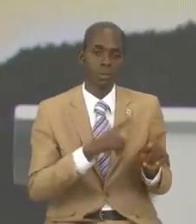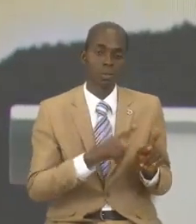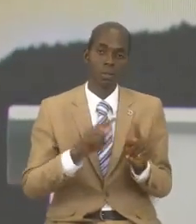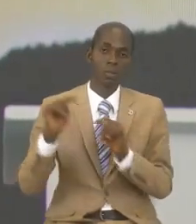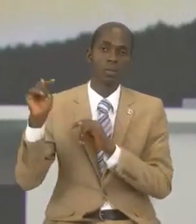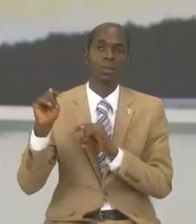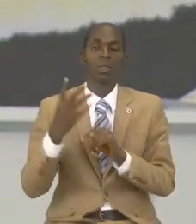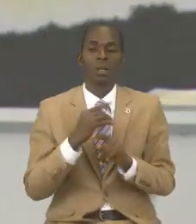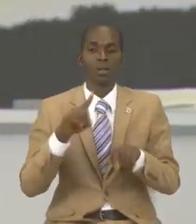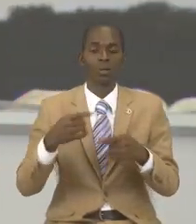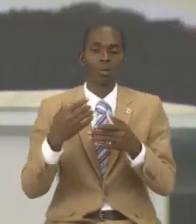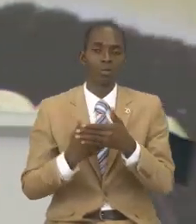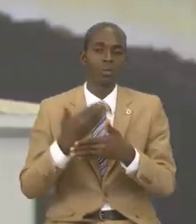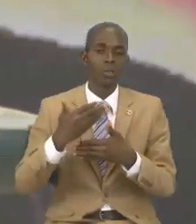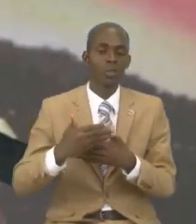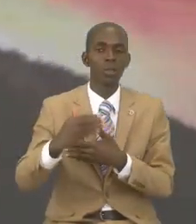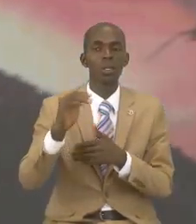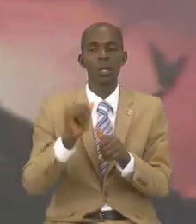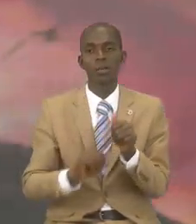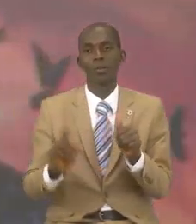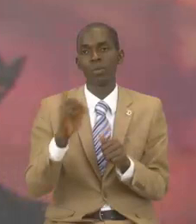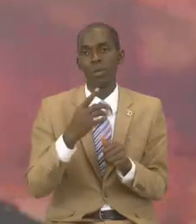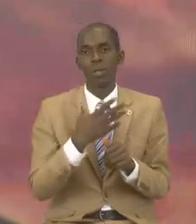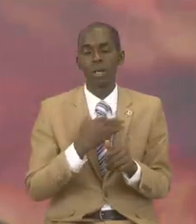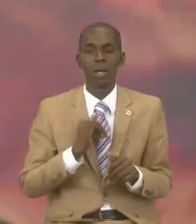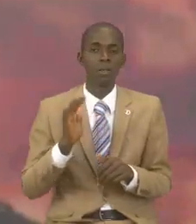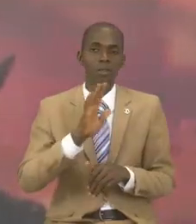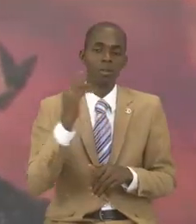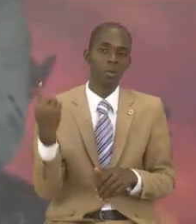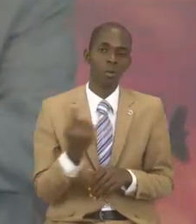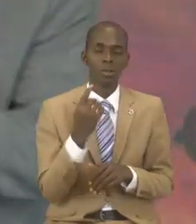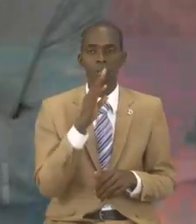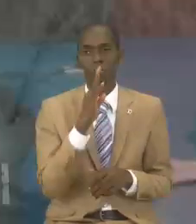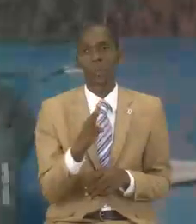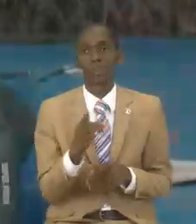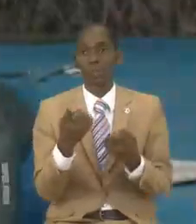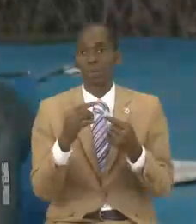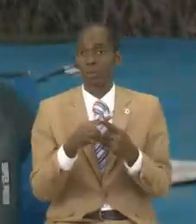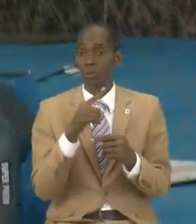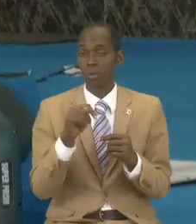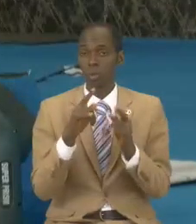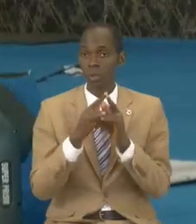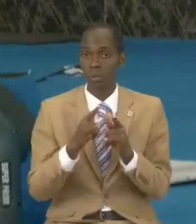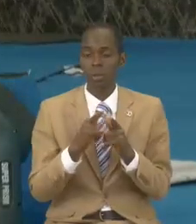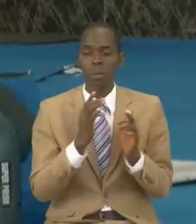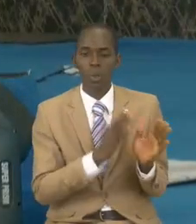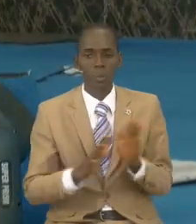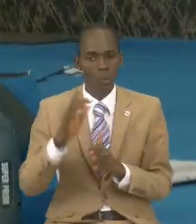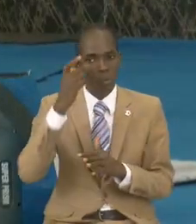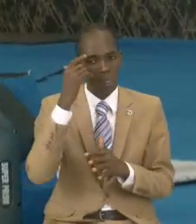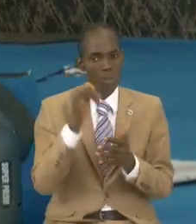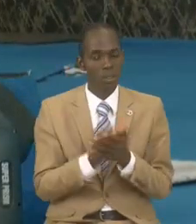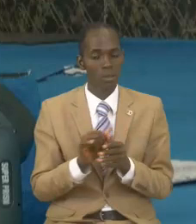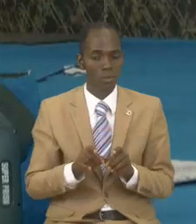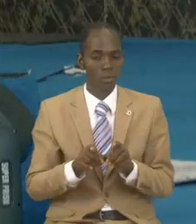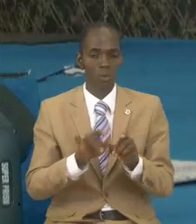go beyond everywhere I'd ever been. You come to the retreat, make up your mind that during the